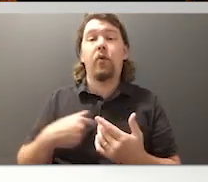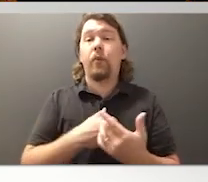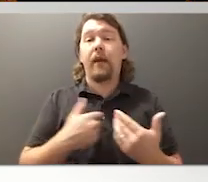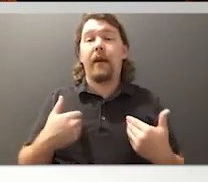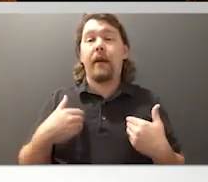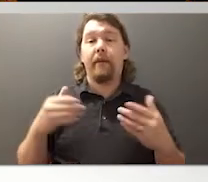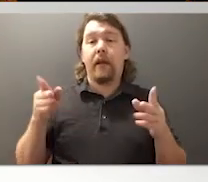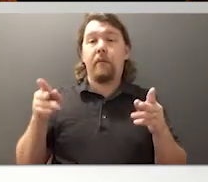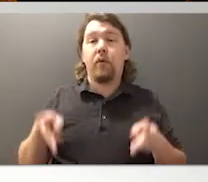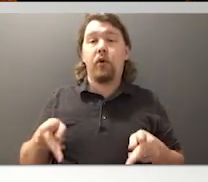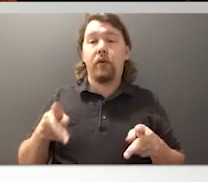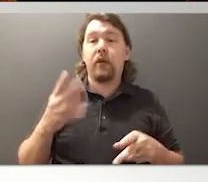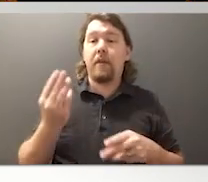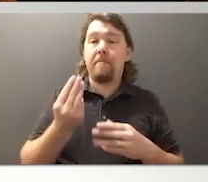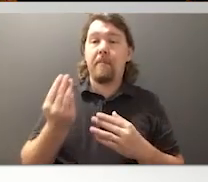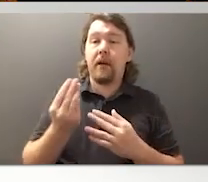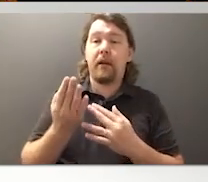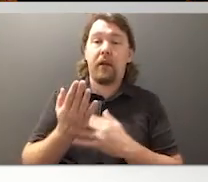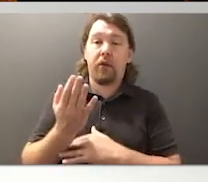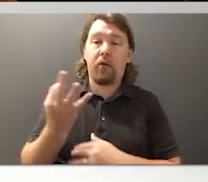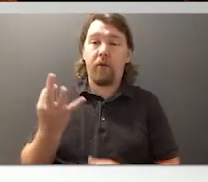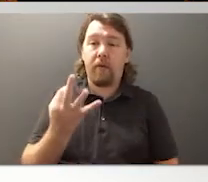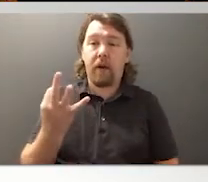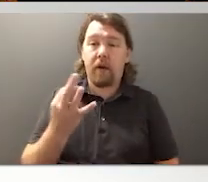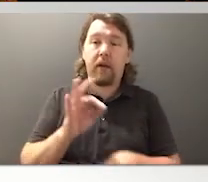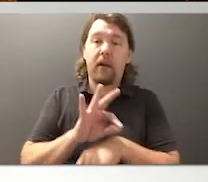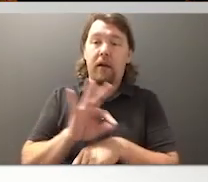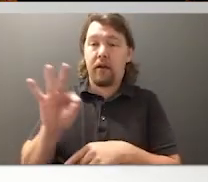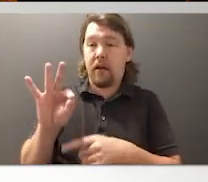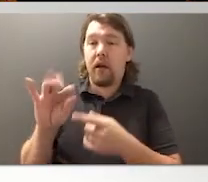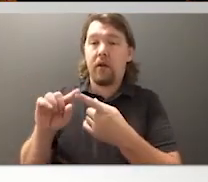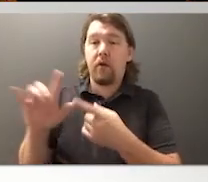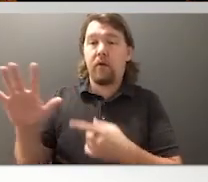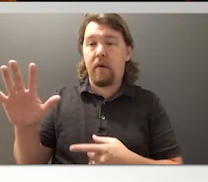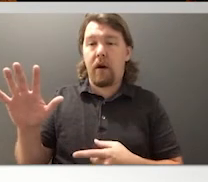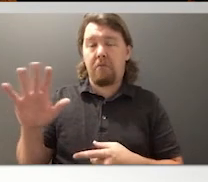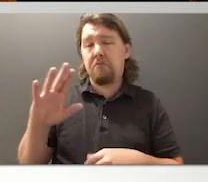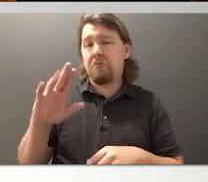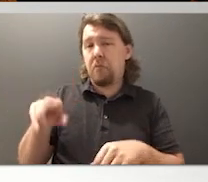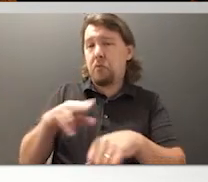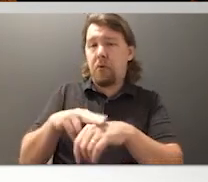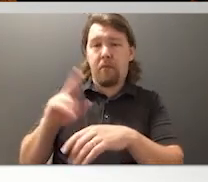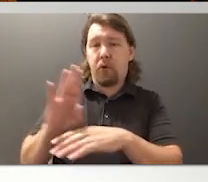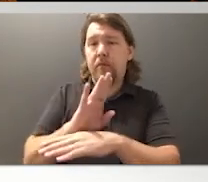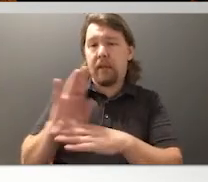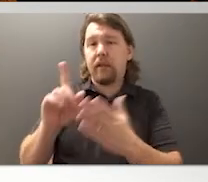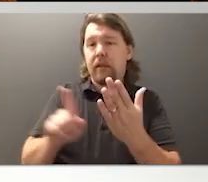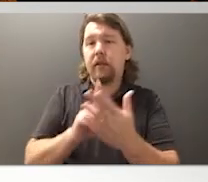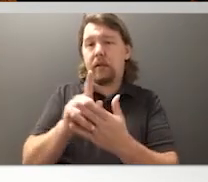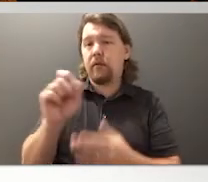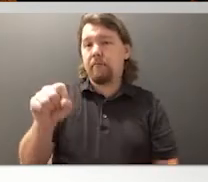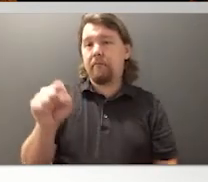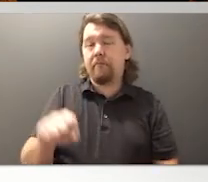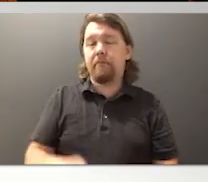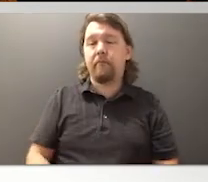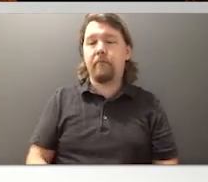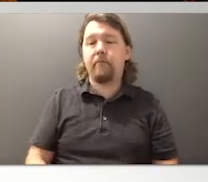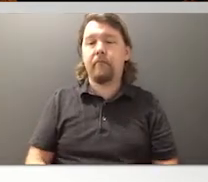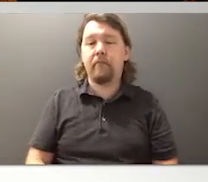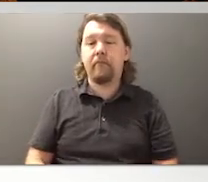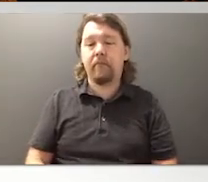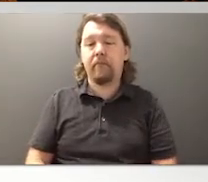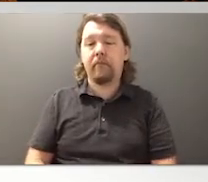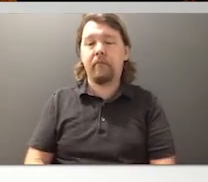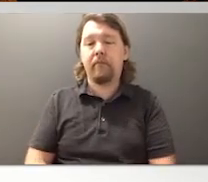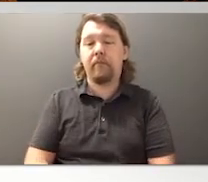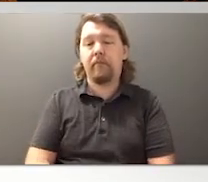So yeah, because it's the weekend, so we have a person Monday through Friday, 9 to 5, like a normal business hour,